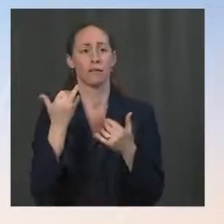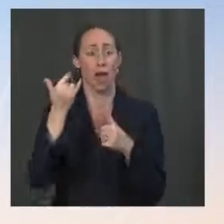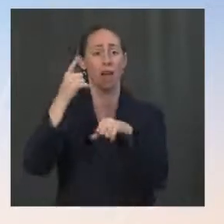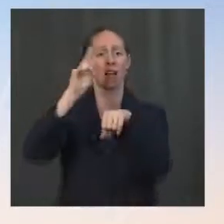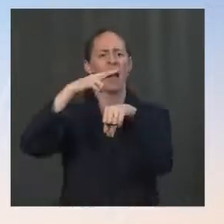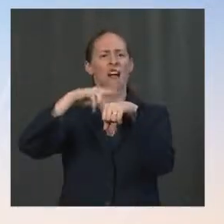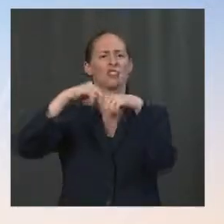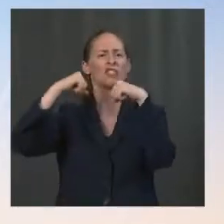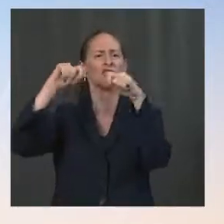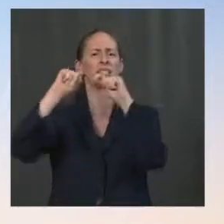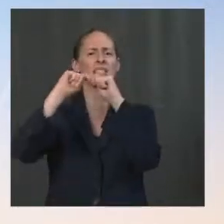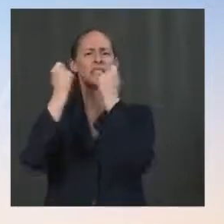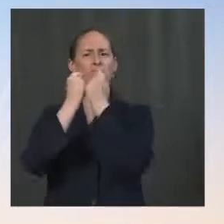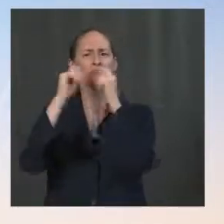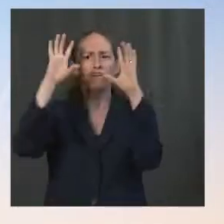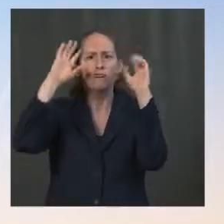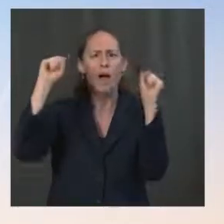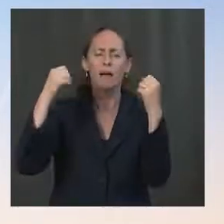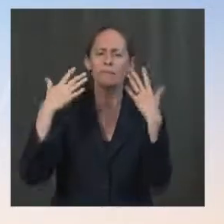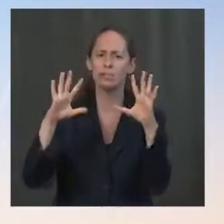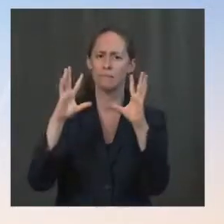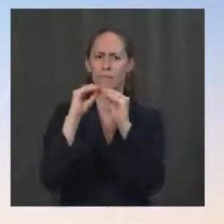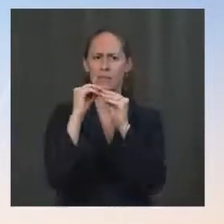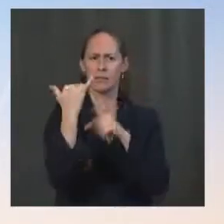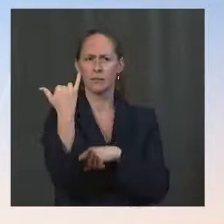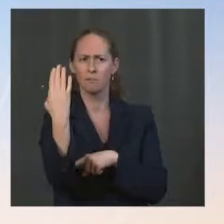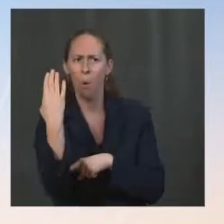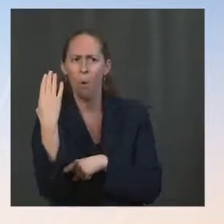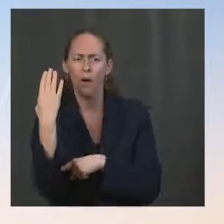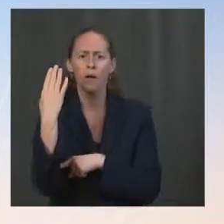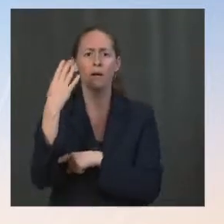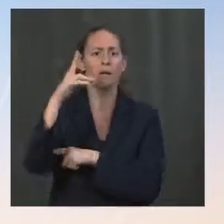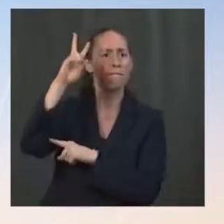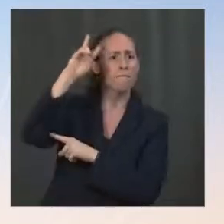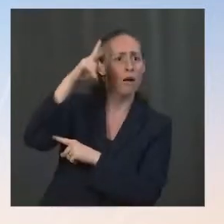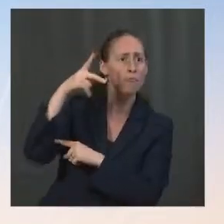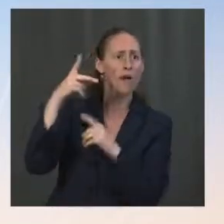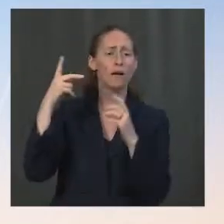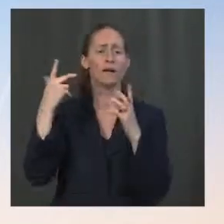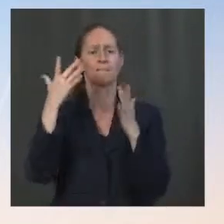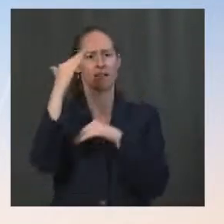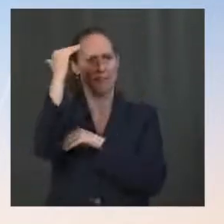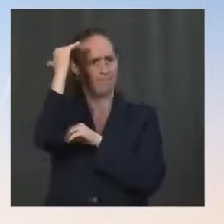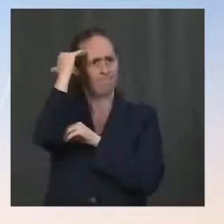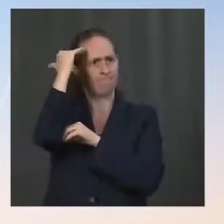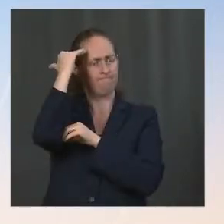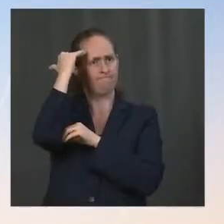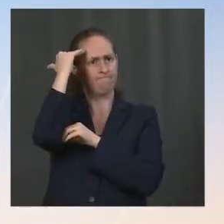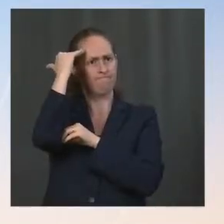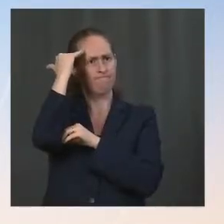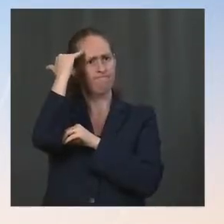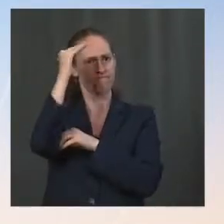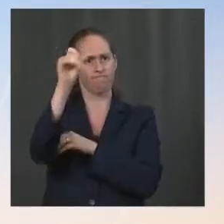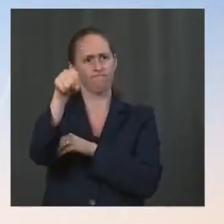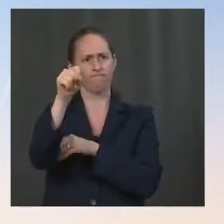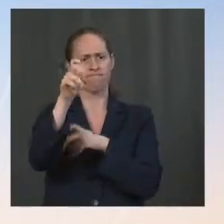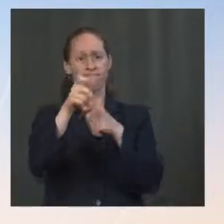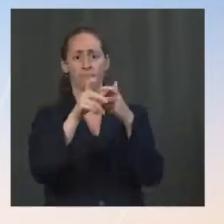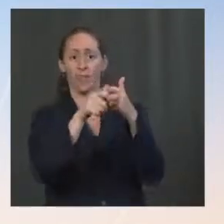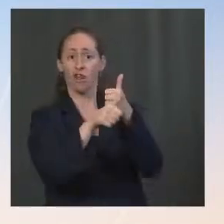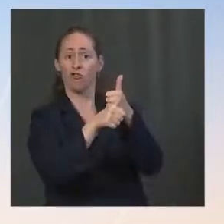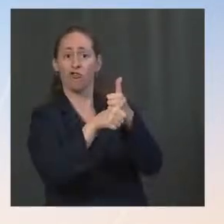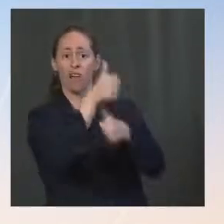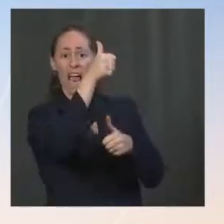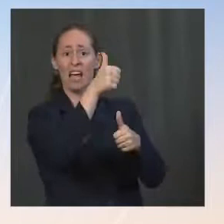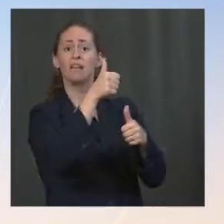morning advised the President and Vice President that another terror attack in Kabul is likely. and they are taking maximum force